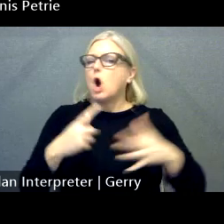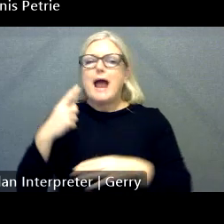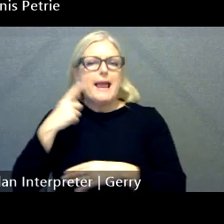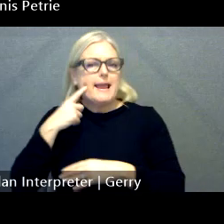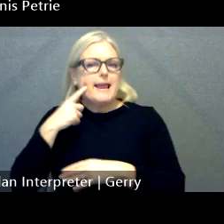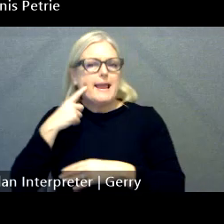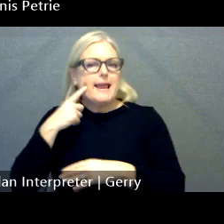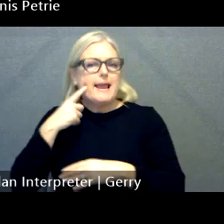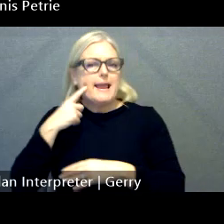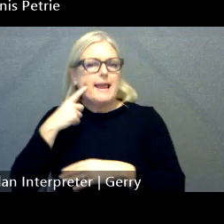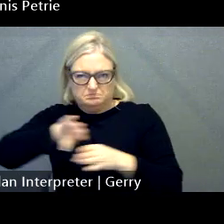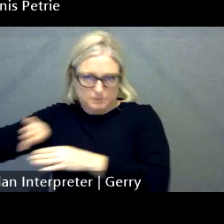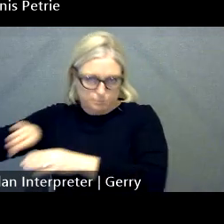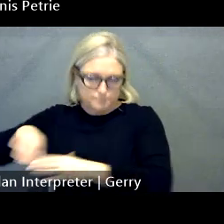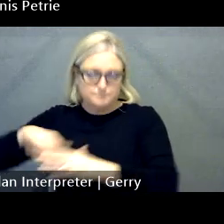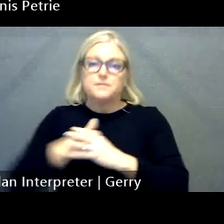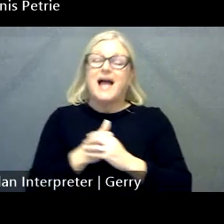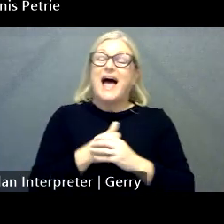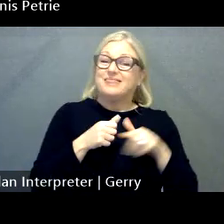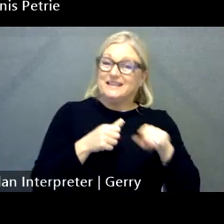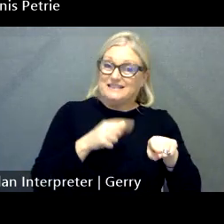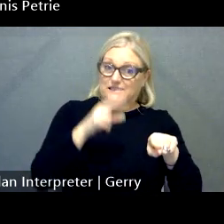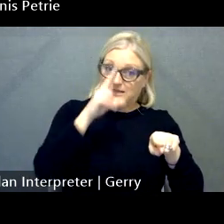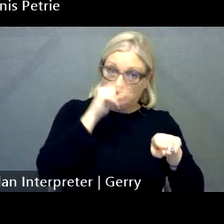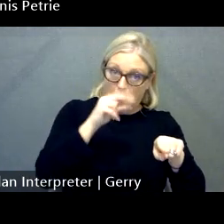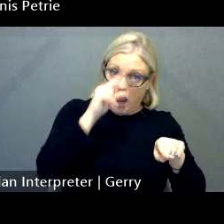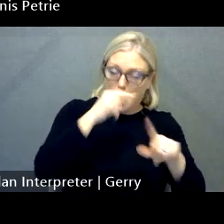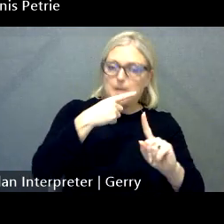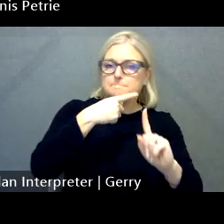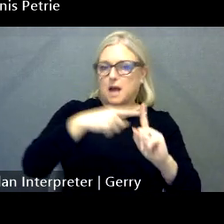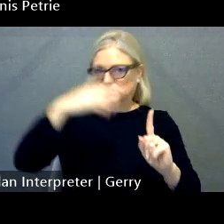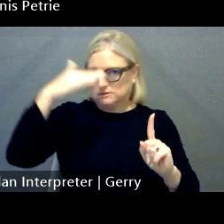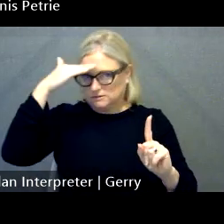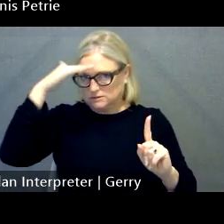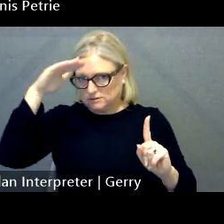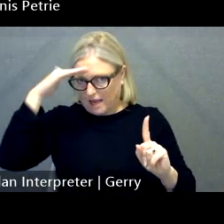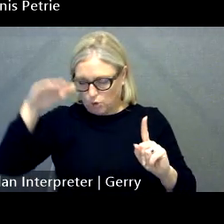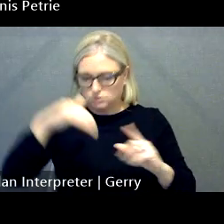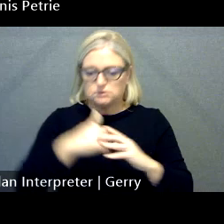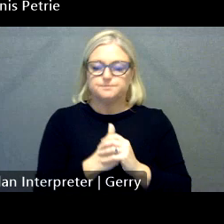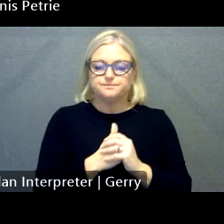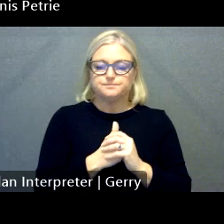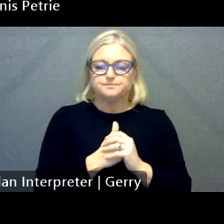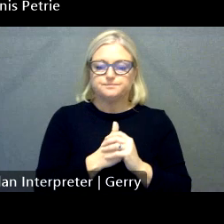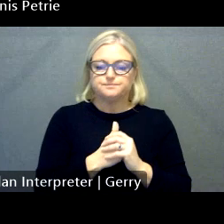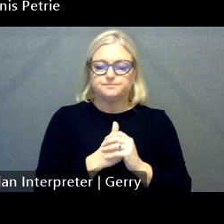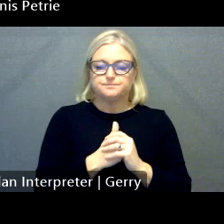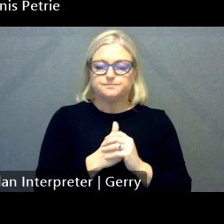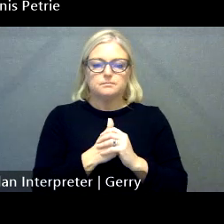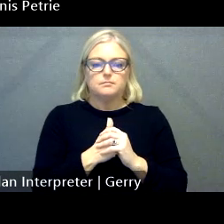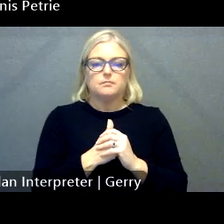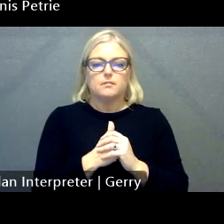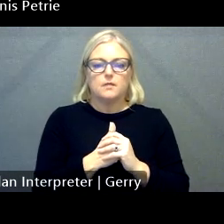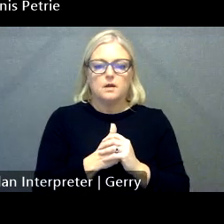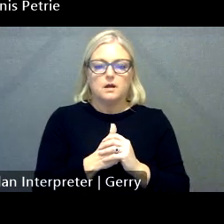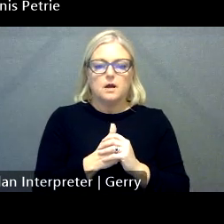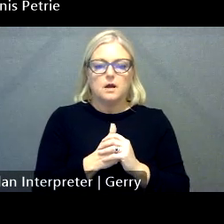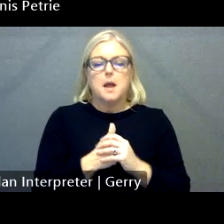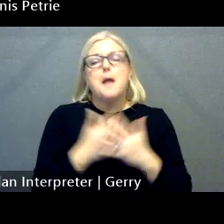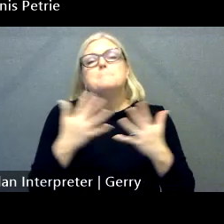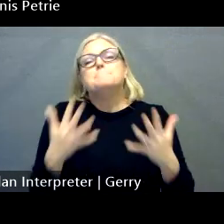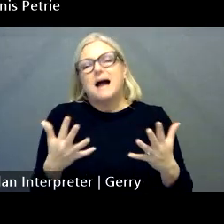pulled together. If you just focus on the young people, you will have a correlation that is also high, but maybe we would call it